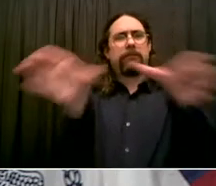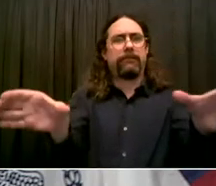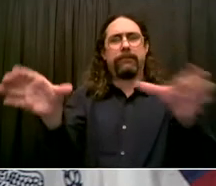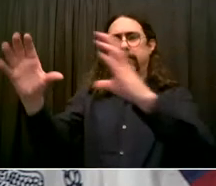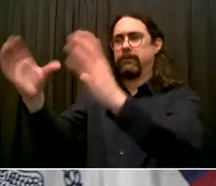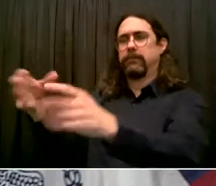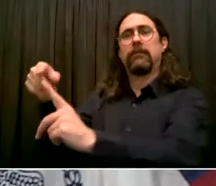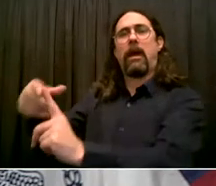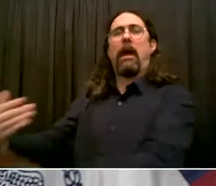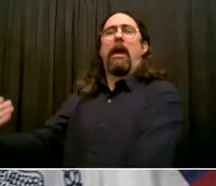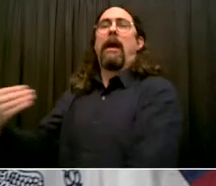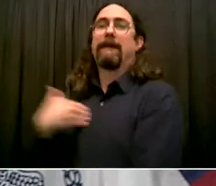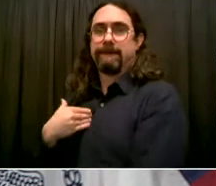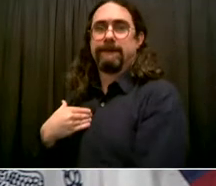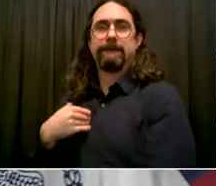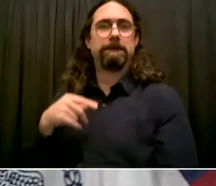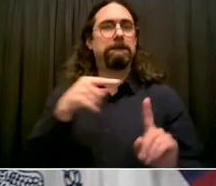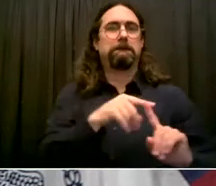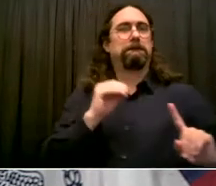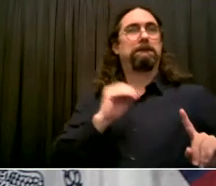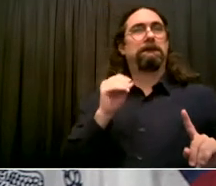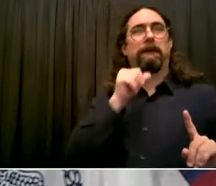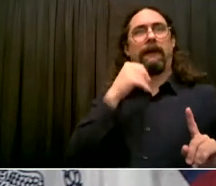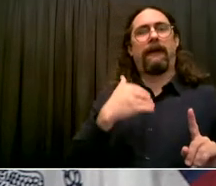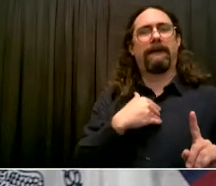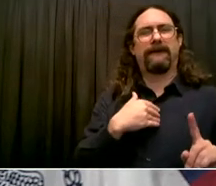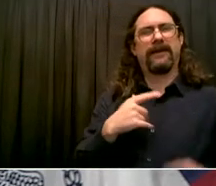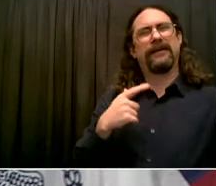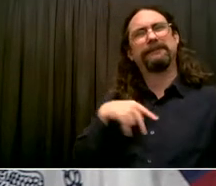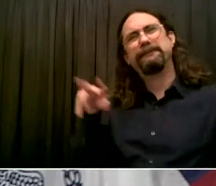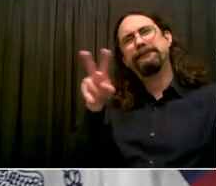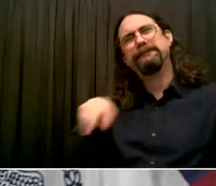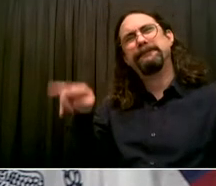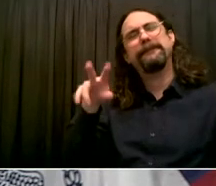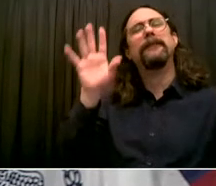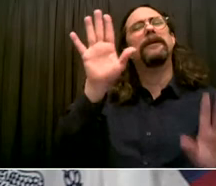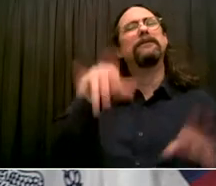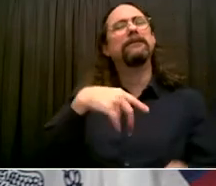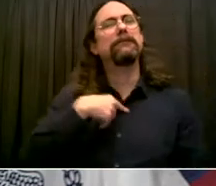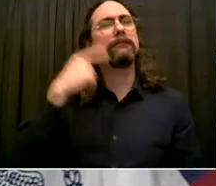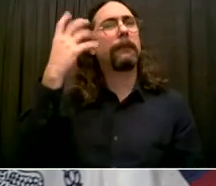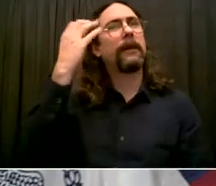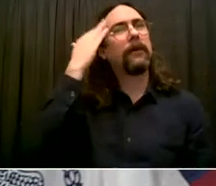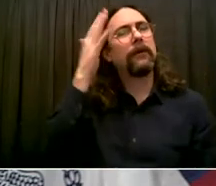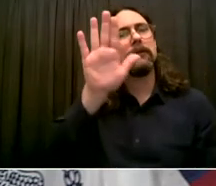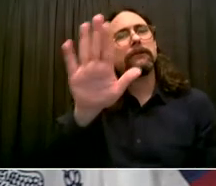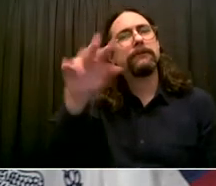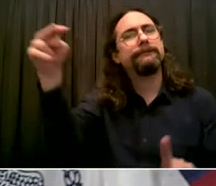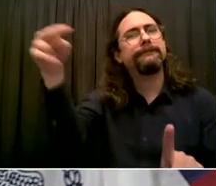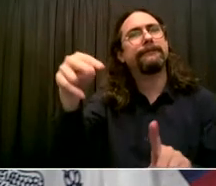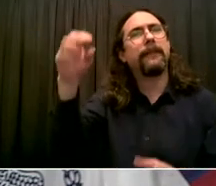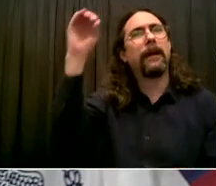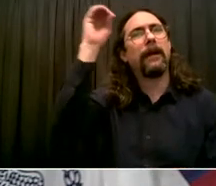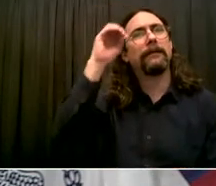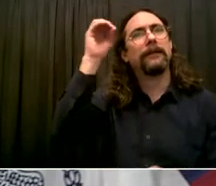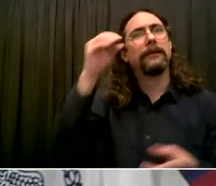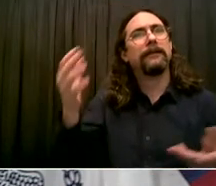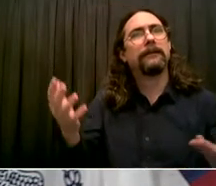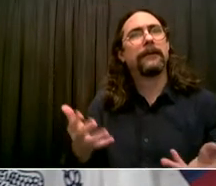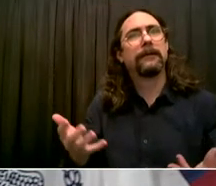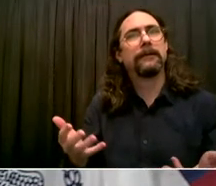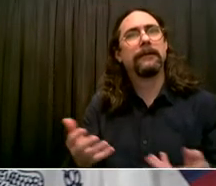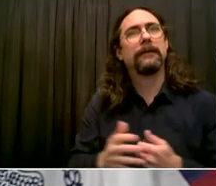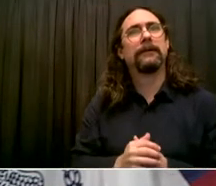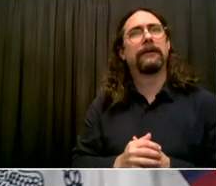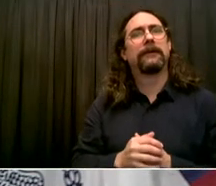And I'm just wondering where you stand on that. Should this be a decision of private businesses, office buildings, restaurants, theaters,